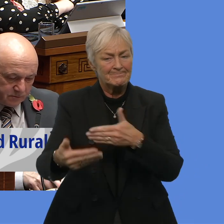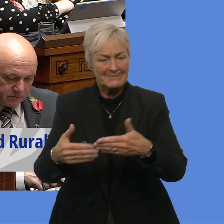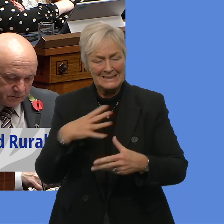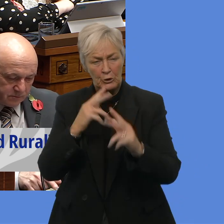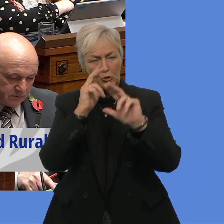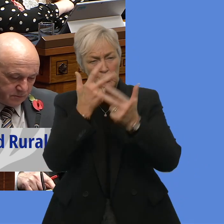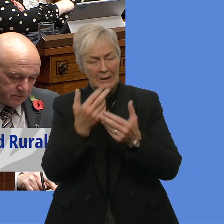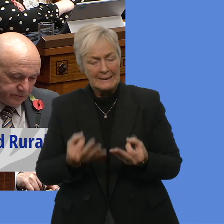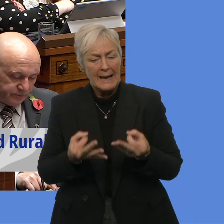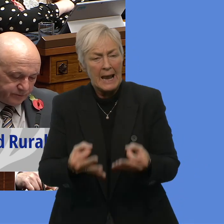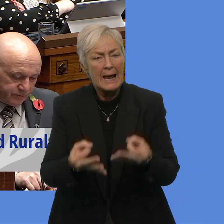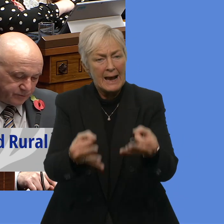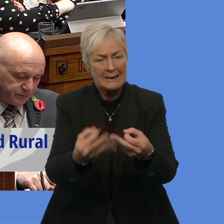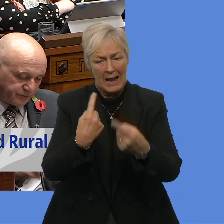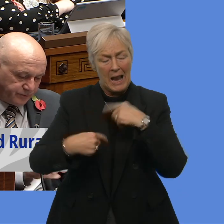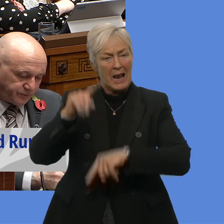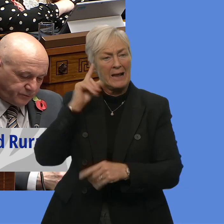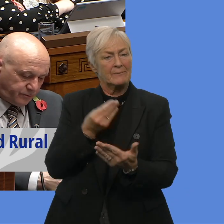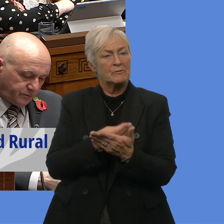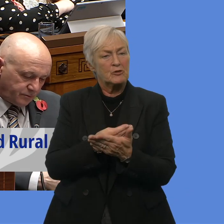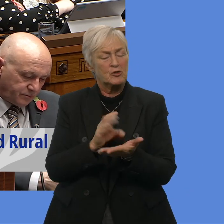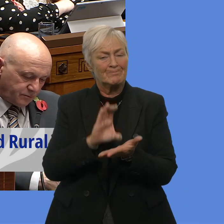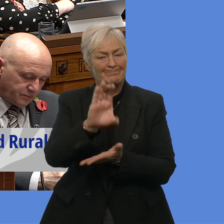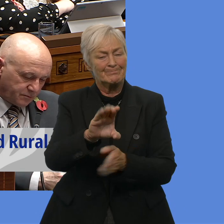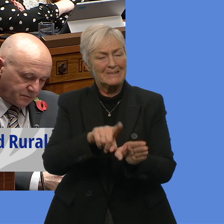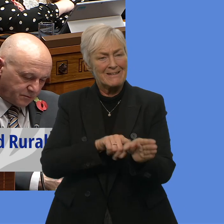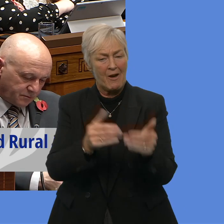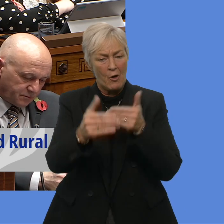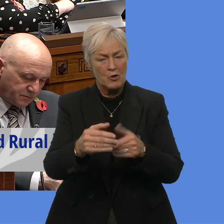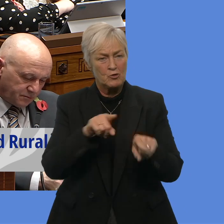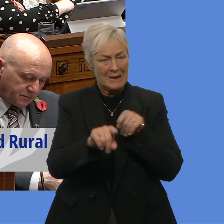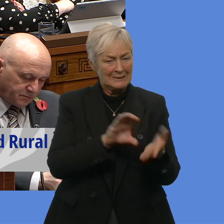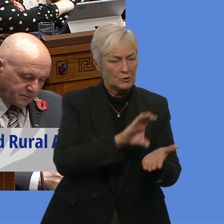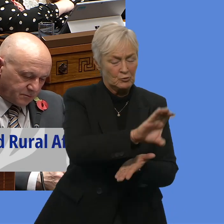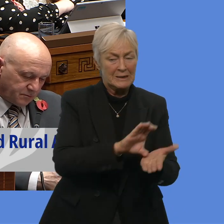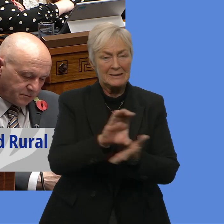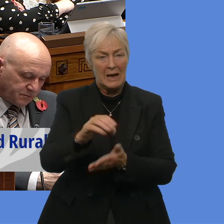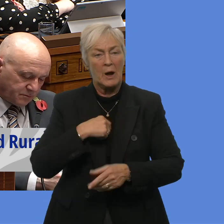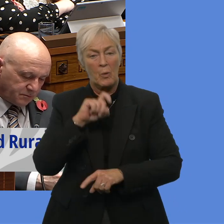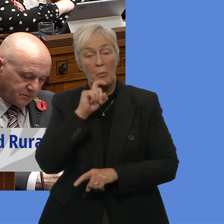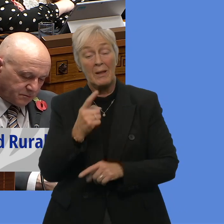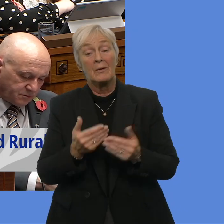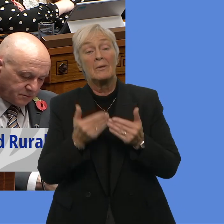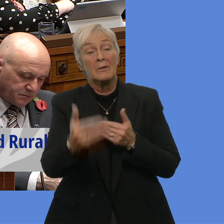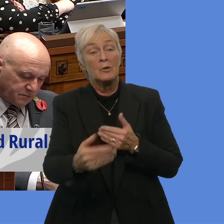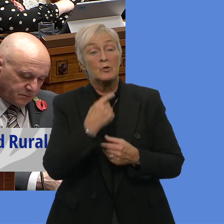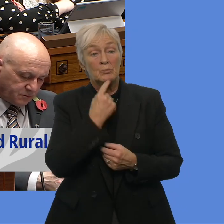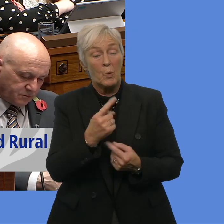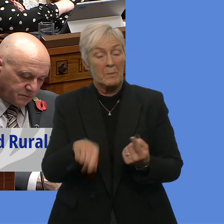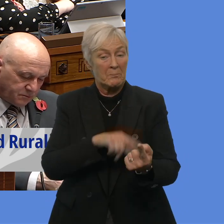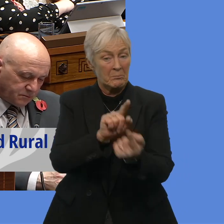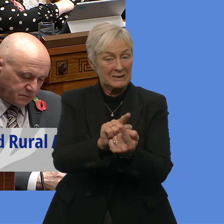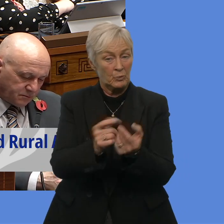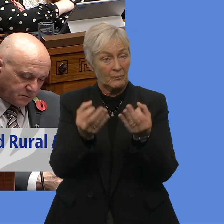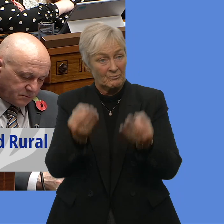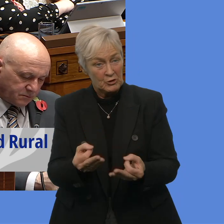about the delays that occurred in the last financial year, and I'm quite keen that we get these out as soon as possible. And what I'll do is further to the meeting tomorrow and my engagement with officials in this